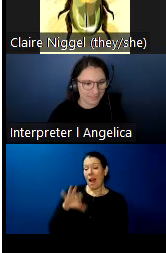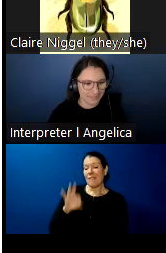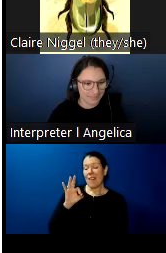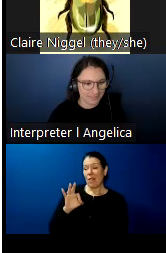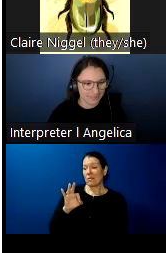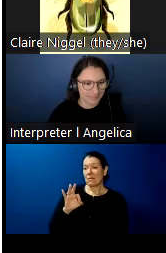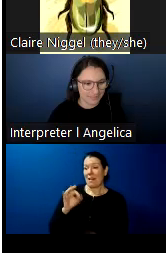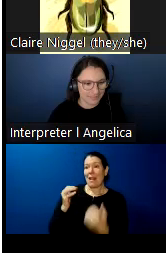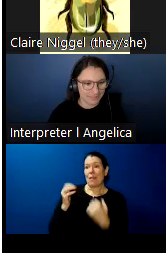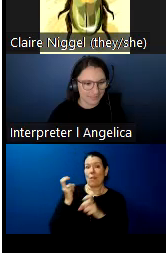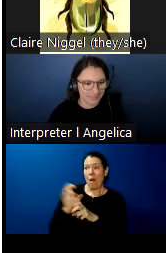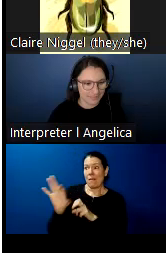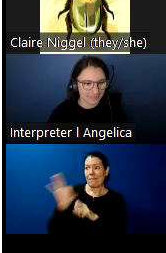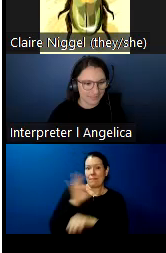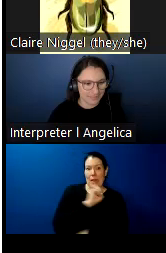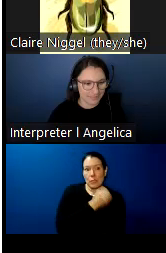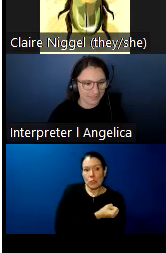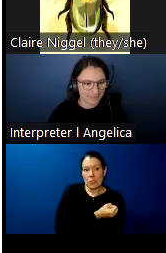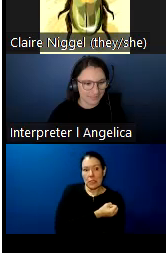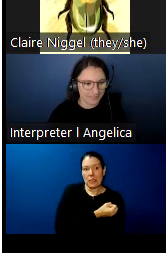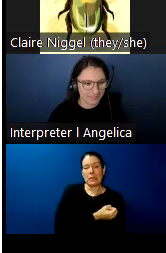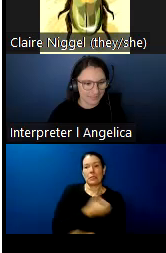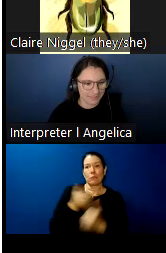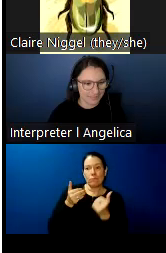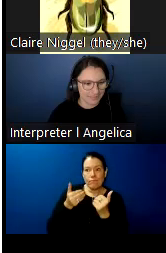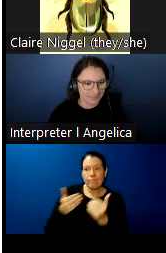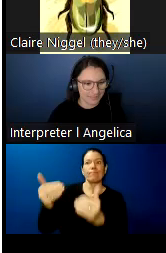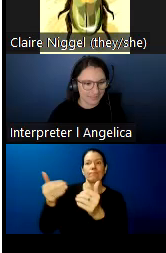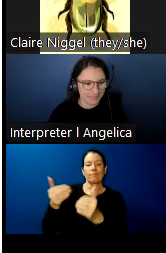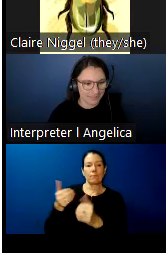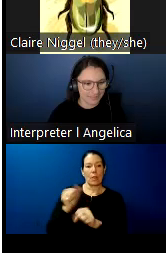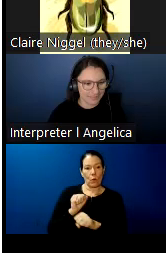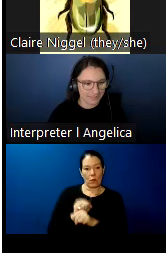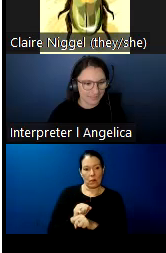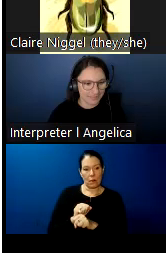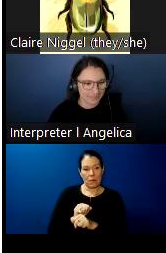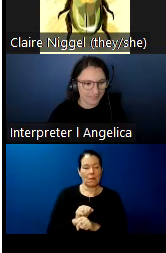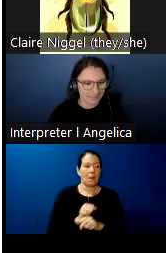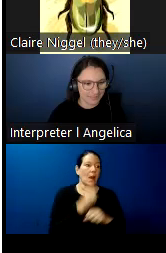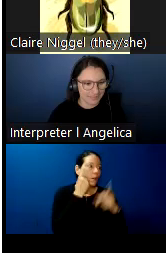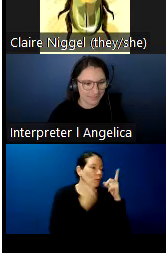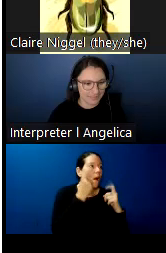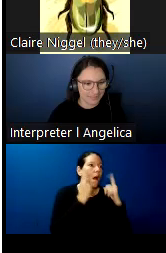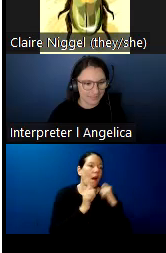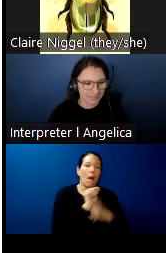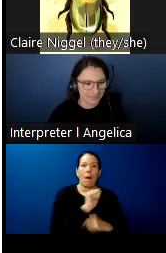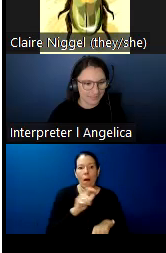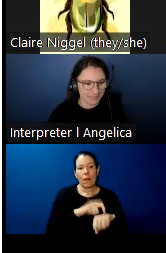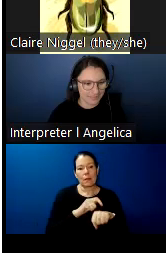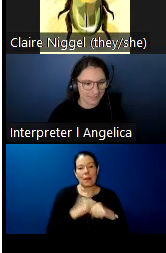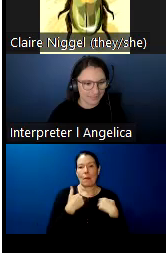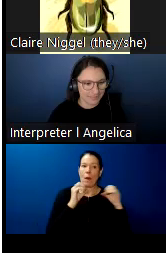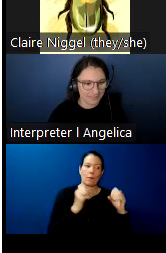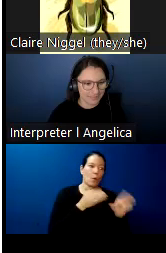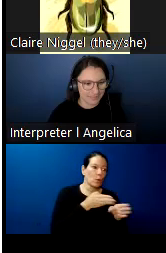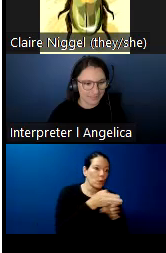that I needed to go forward and to make work. It's not just that you're crying all the time. You're crying all the time because you don't have a career, and because